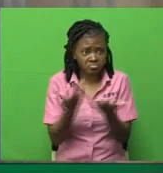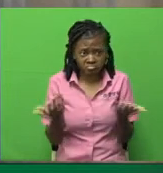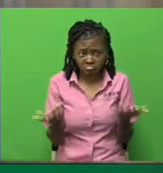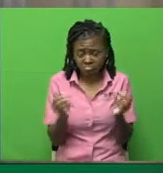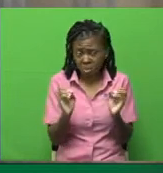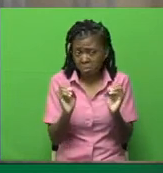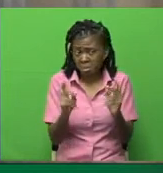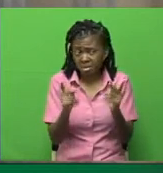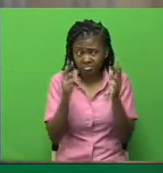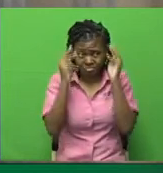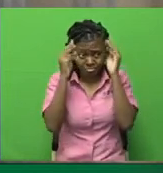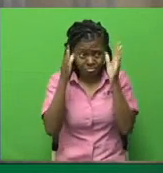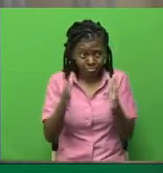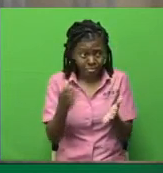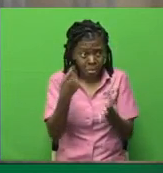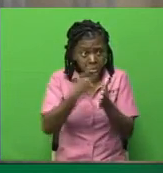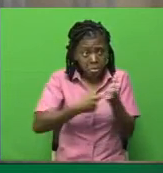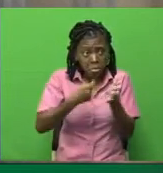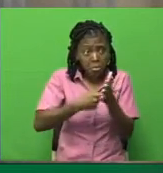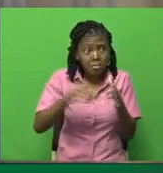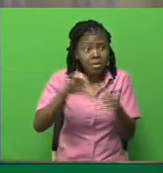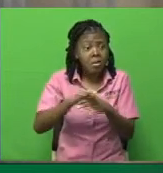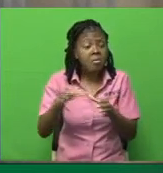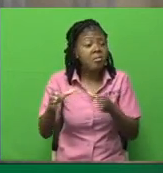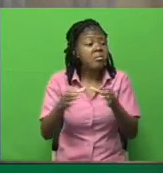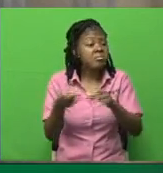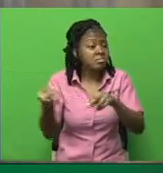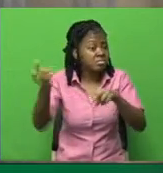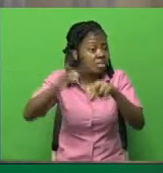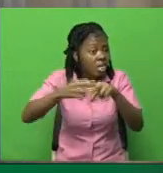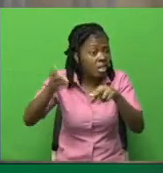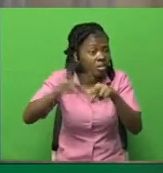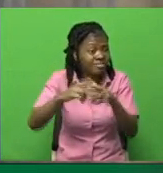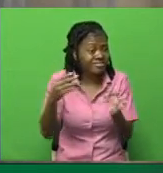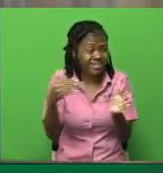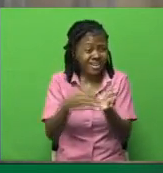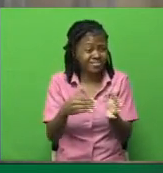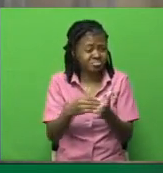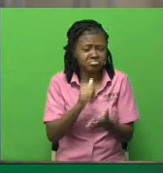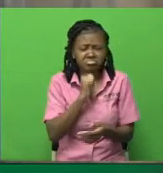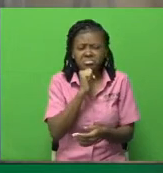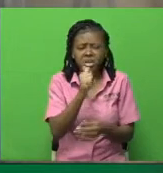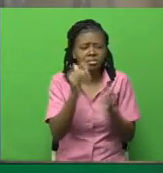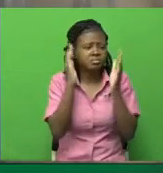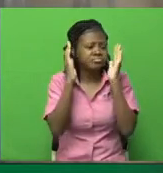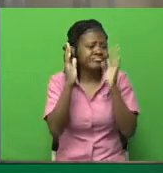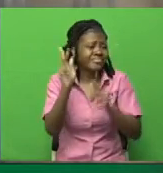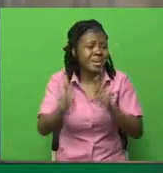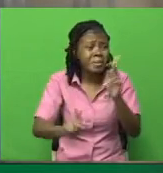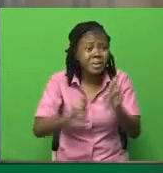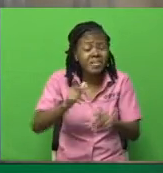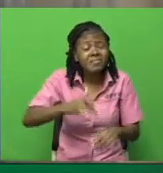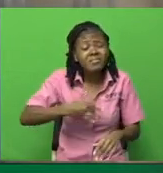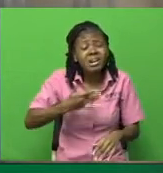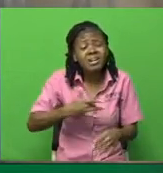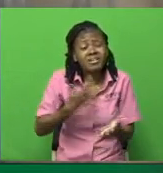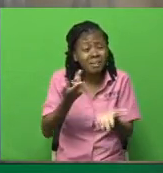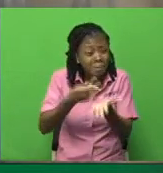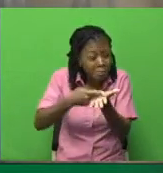again no concern as I said for ordinary citizens and then it comes with a mama guy Grant he said I'm going to give you